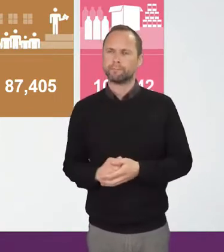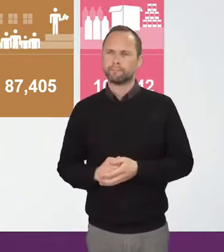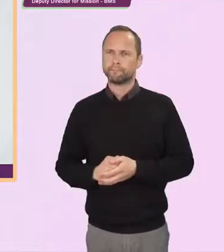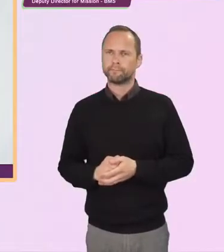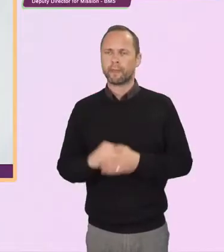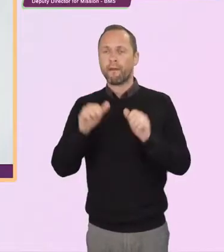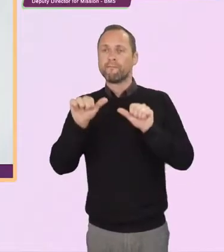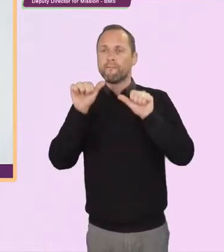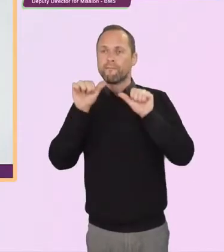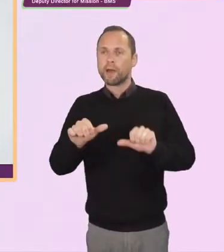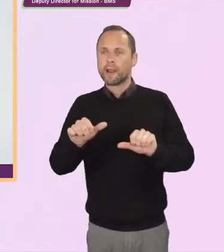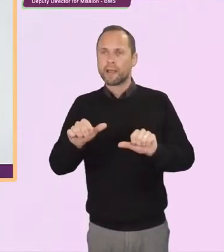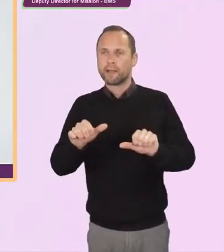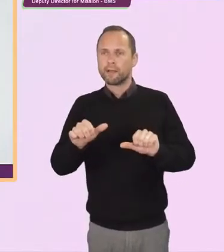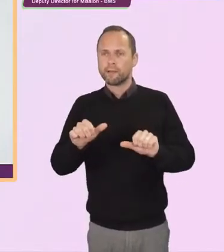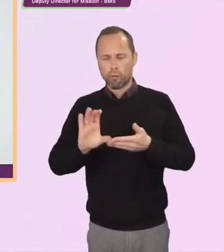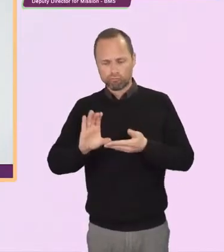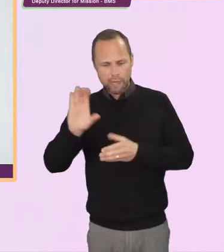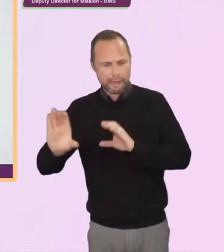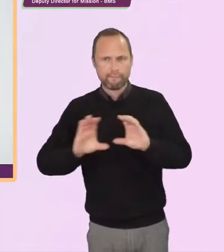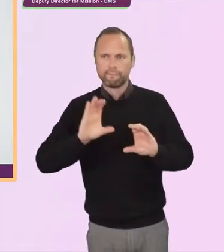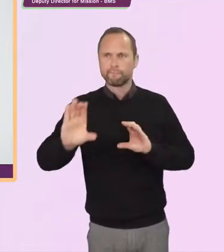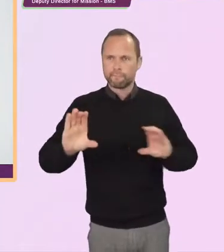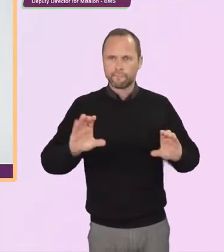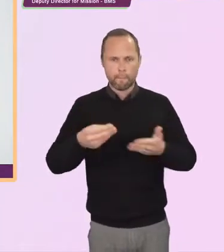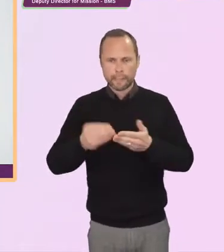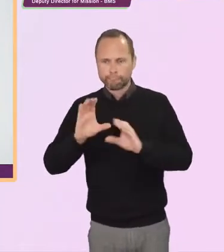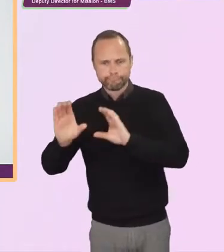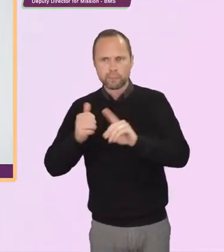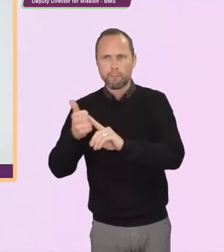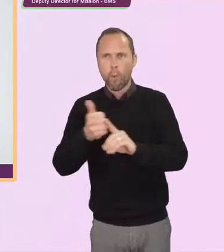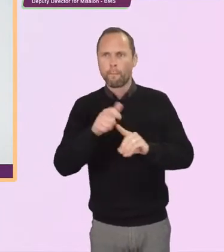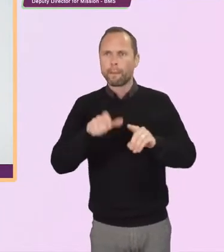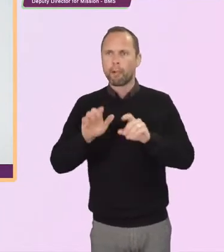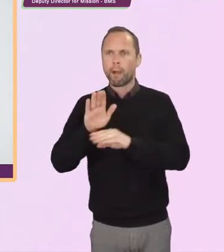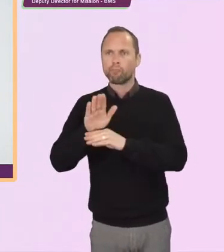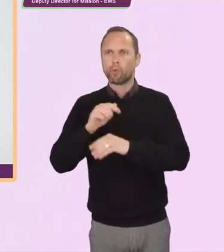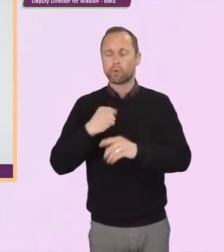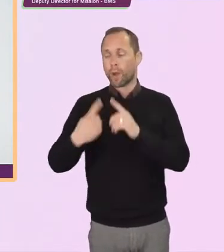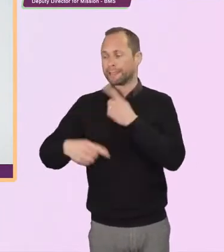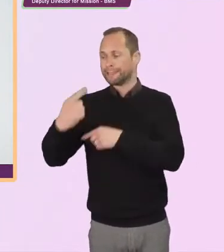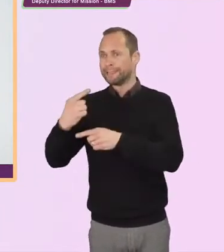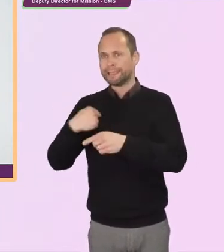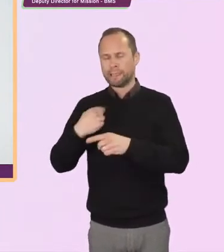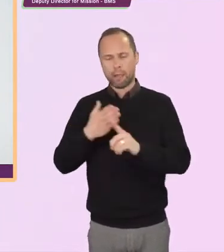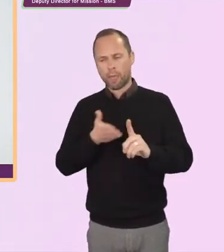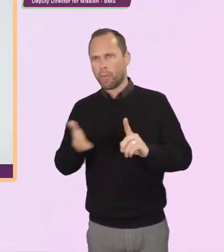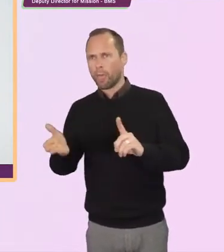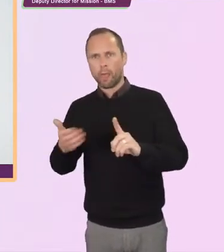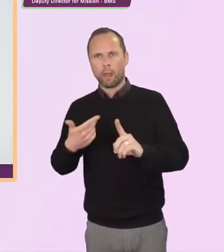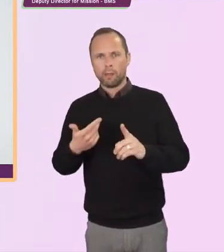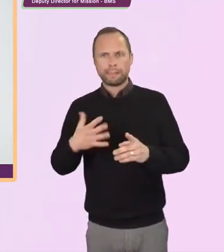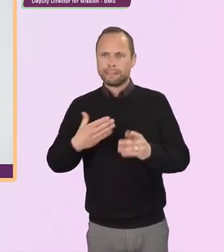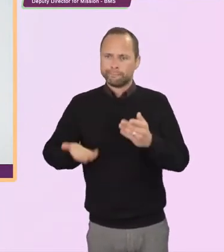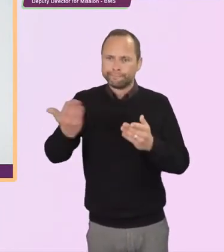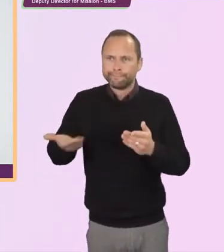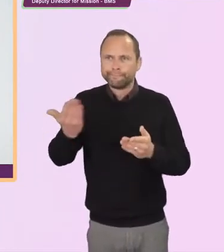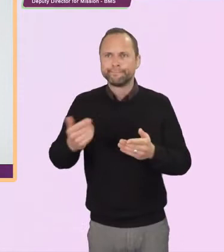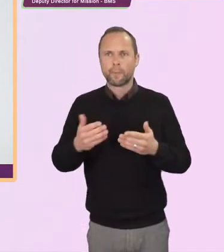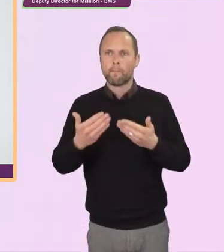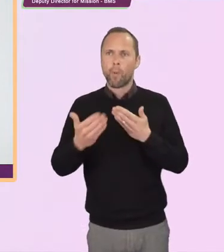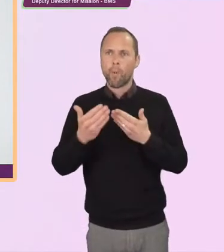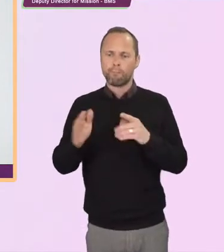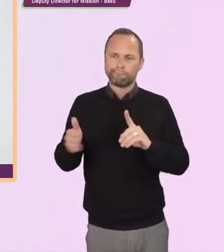Finally, relief. Now, going into last year, we were significantly off track within relief ministry,